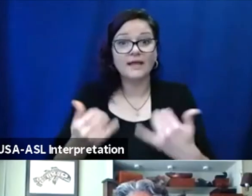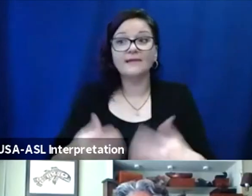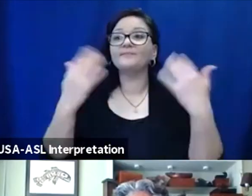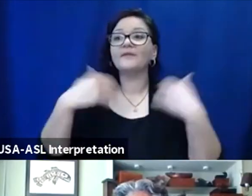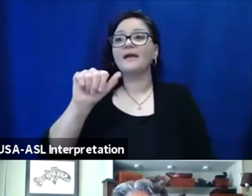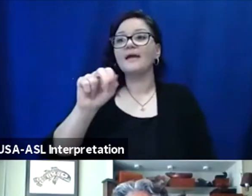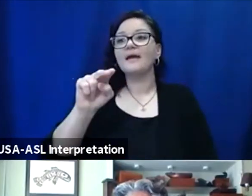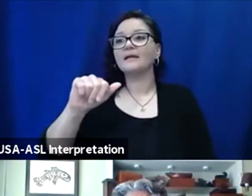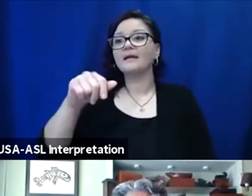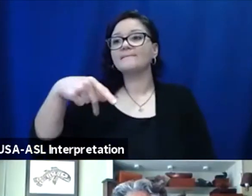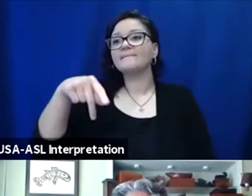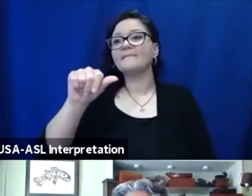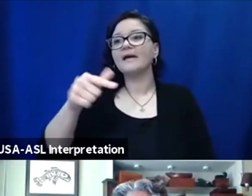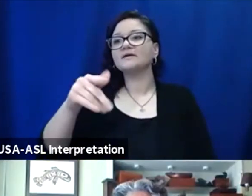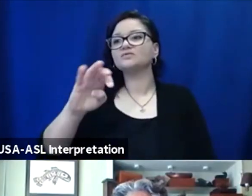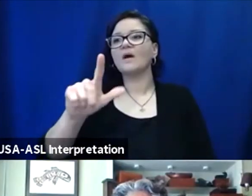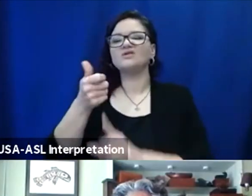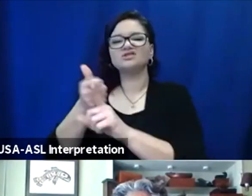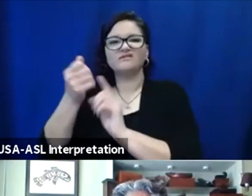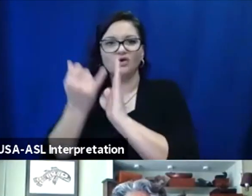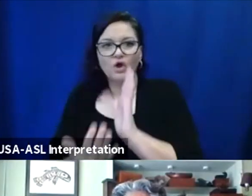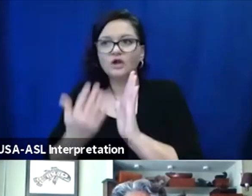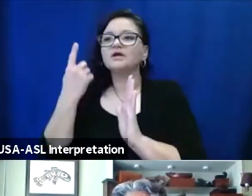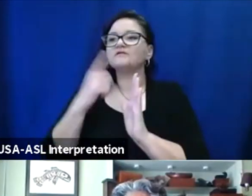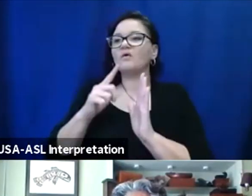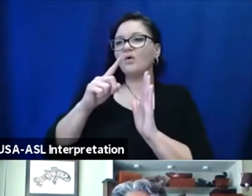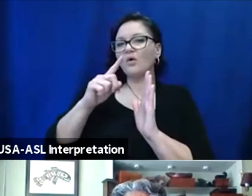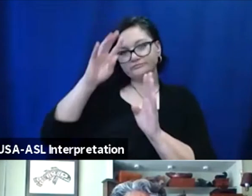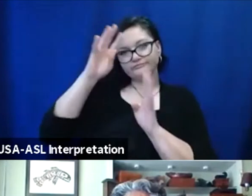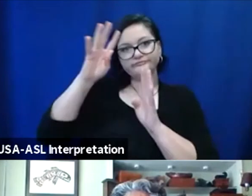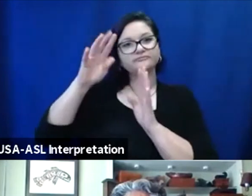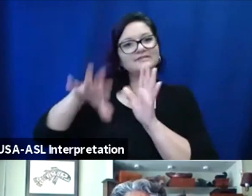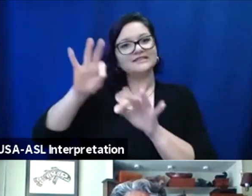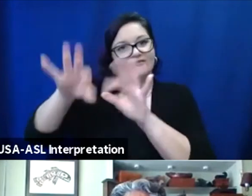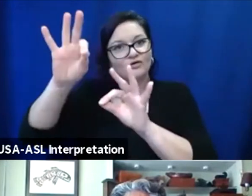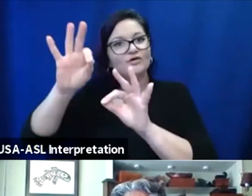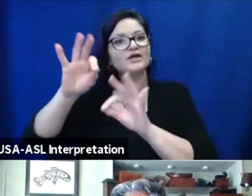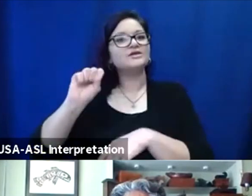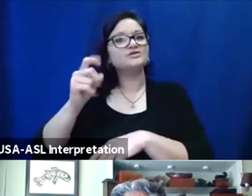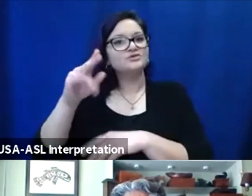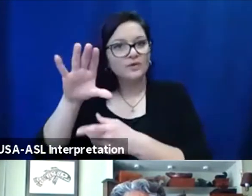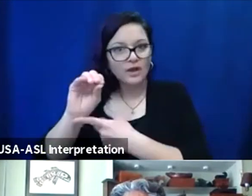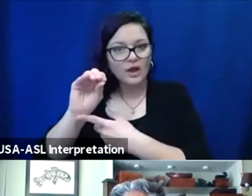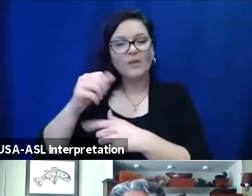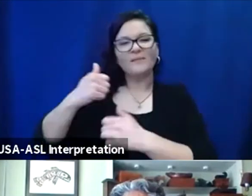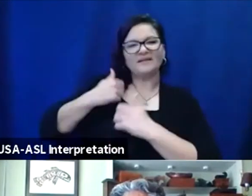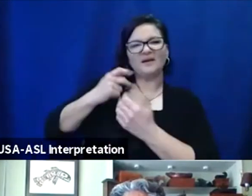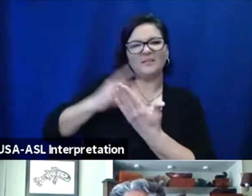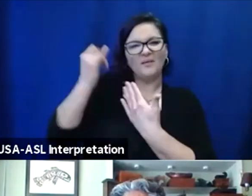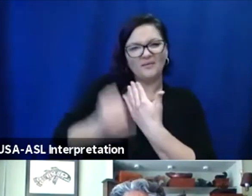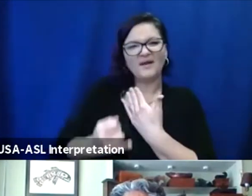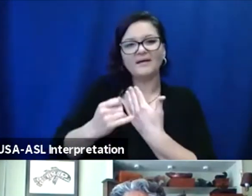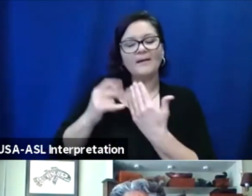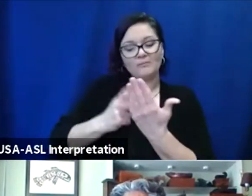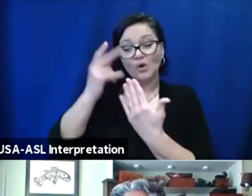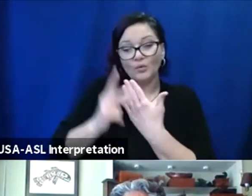Pasquale is the resident artist for Creative Discoveries Studio, a virtual and in-person military art program hosted by the